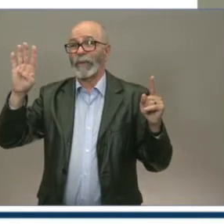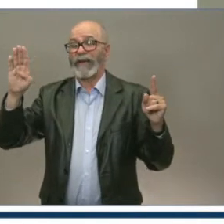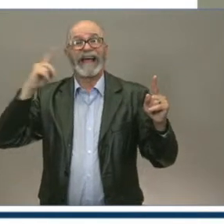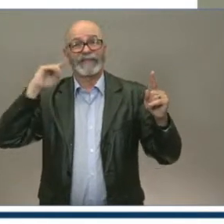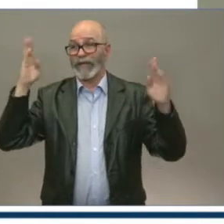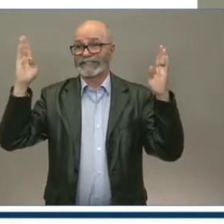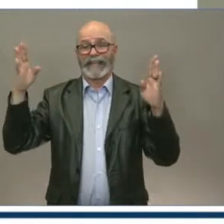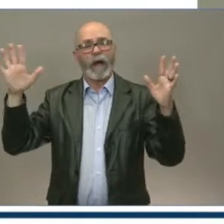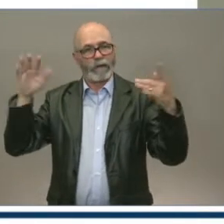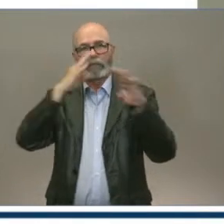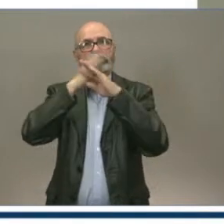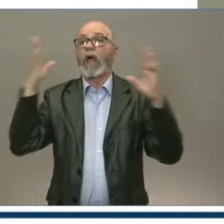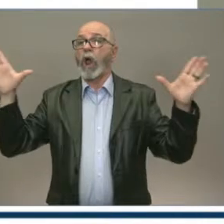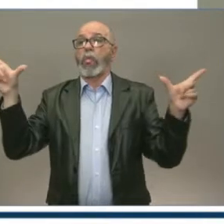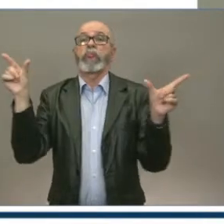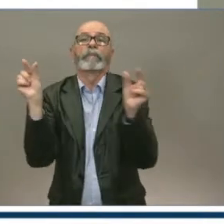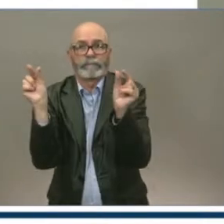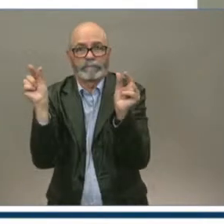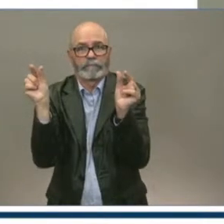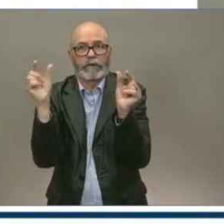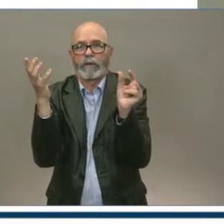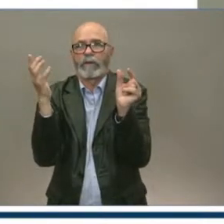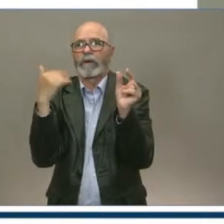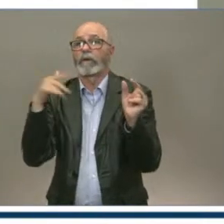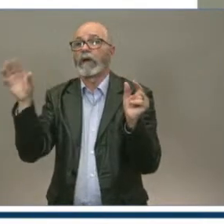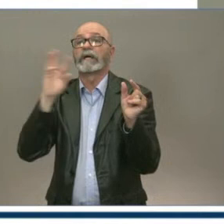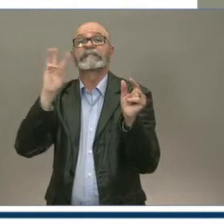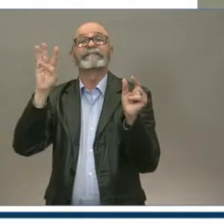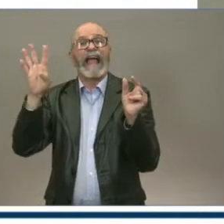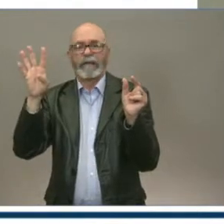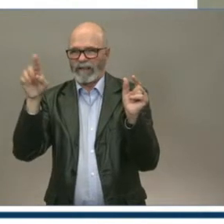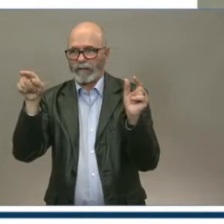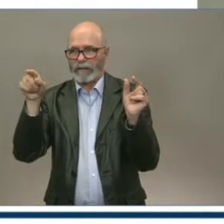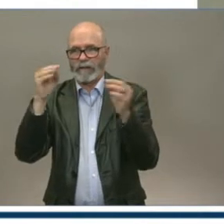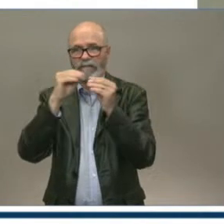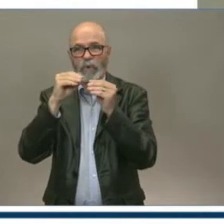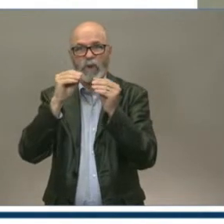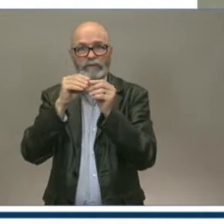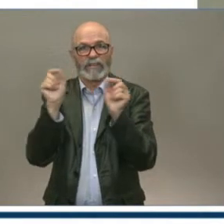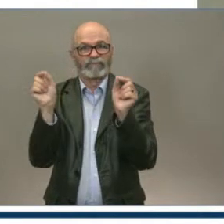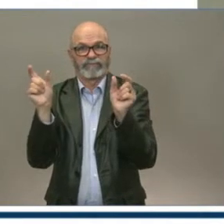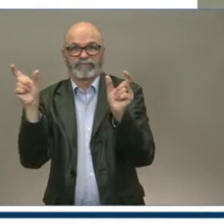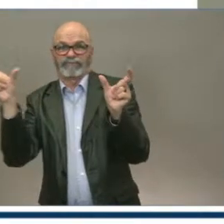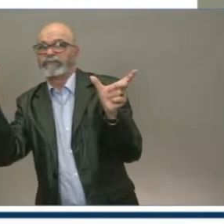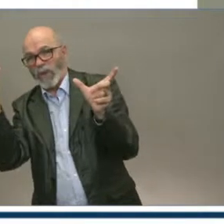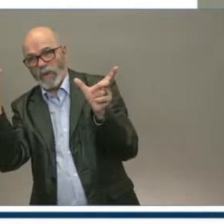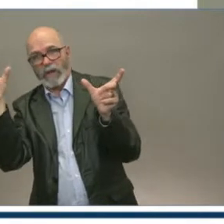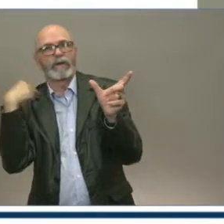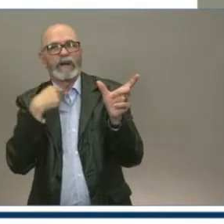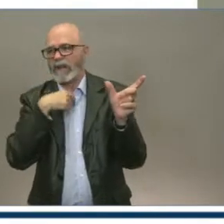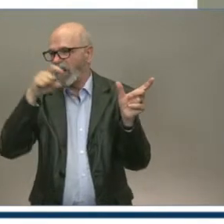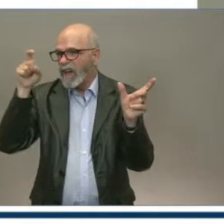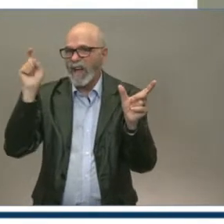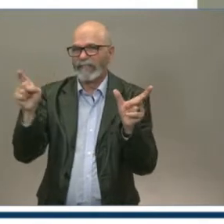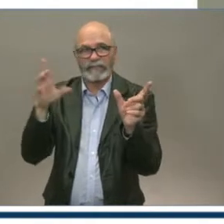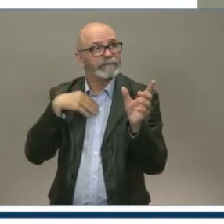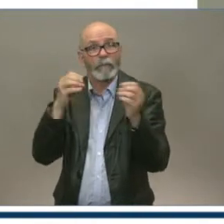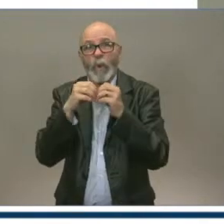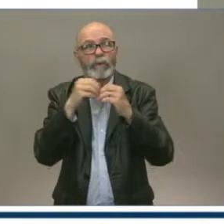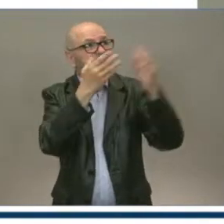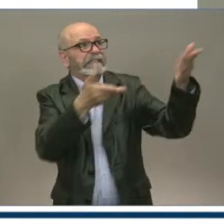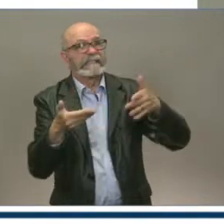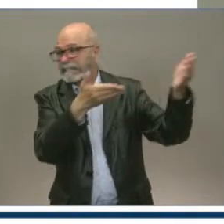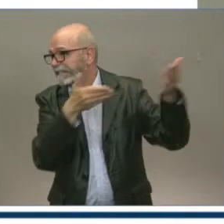larger group, so we need to make sure that there's enough time with enough supply to get through a good proportion of that group before we go beyond